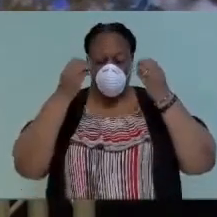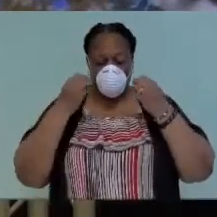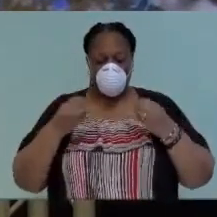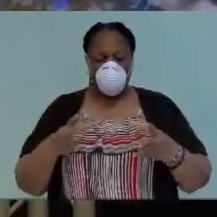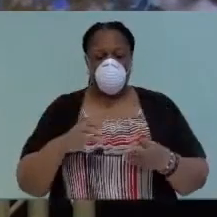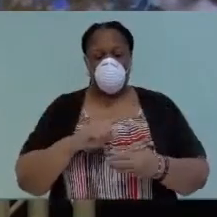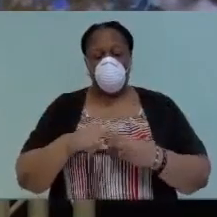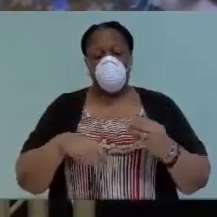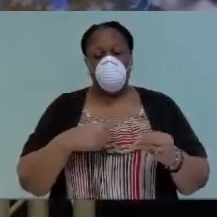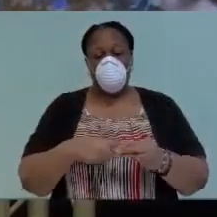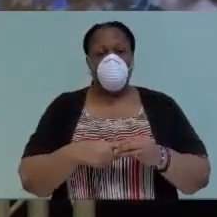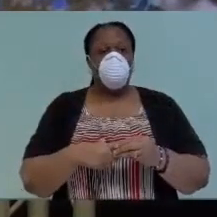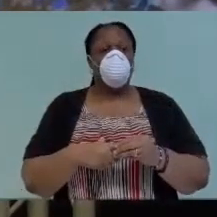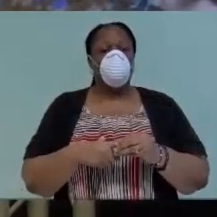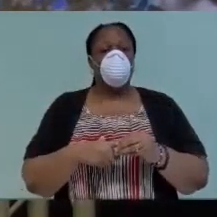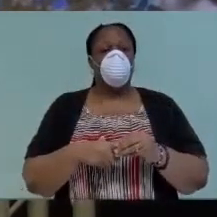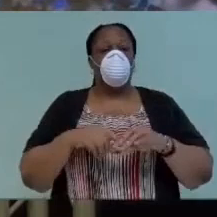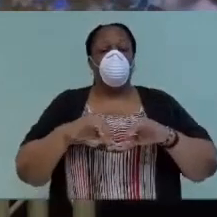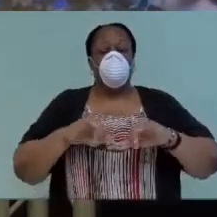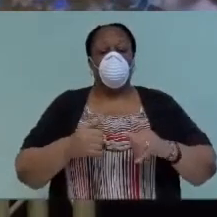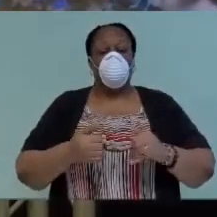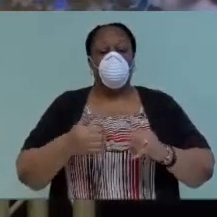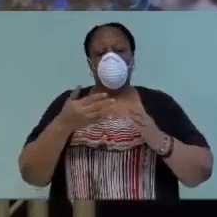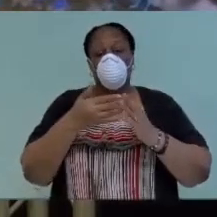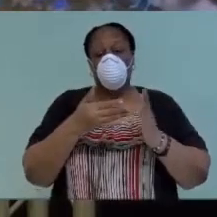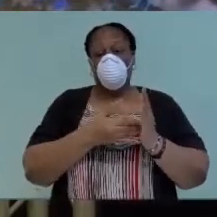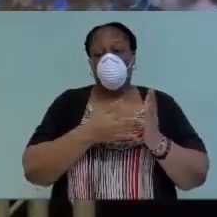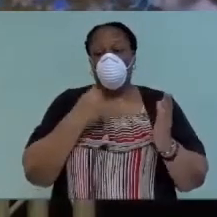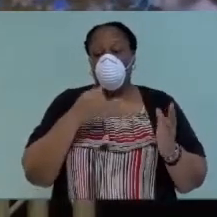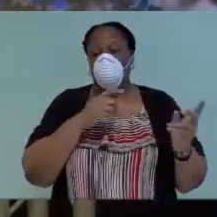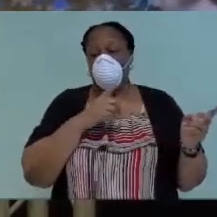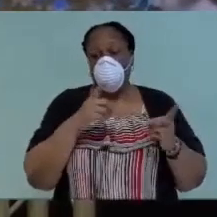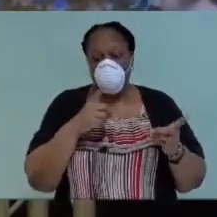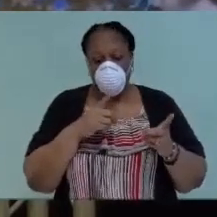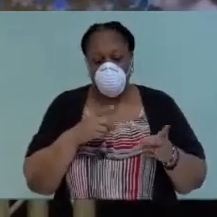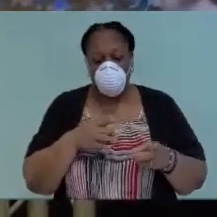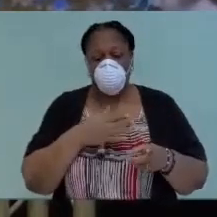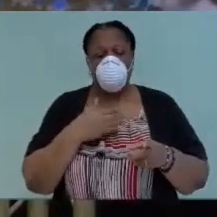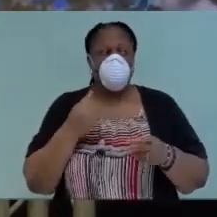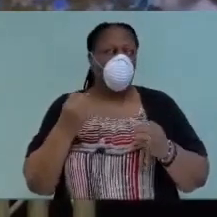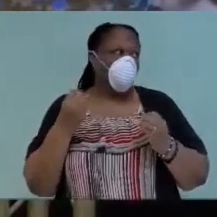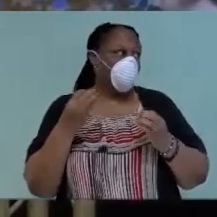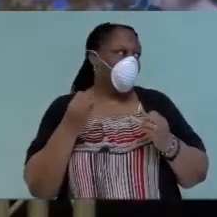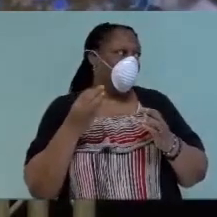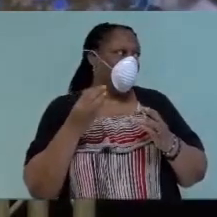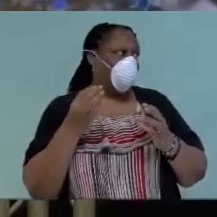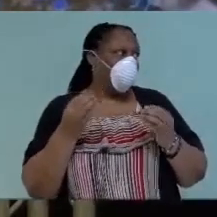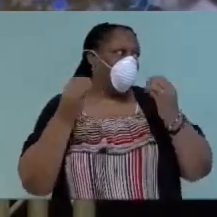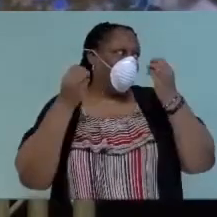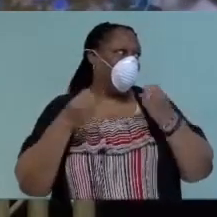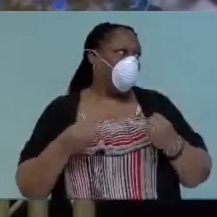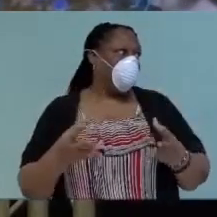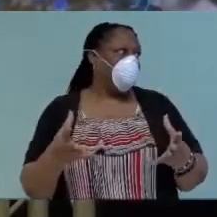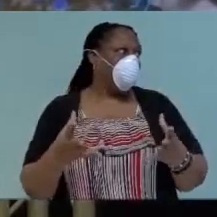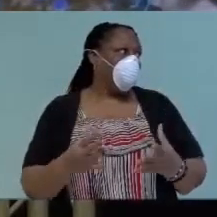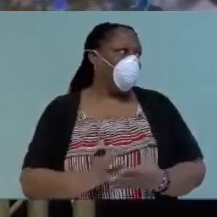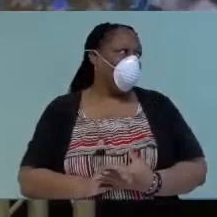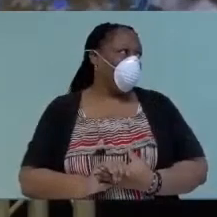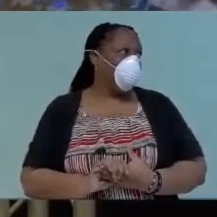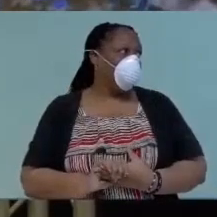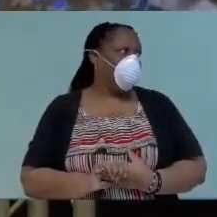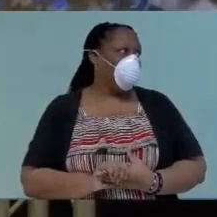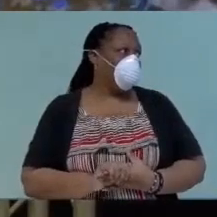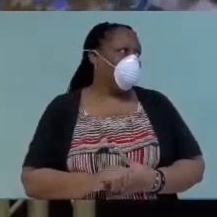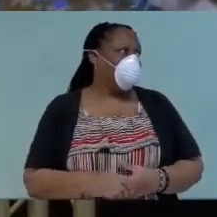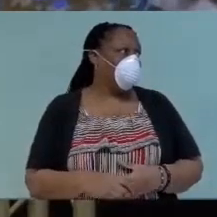been in contact with the virus. The virus could be in the nostrils before one develops antibodies, which is what the antibody test is looking